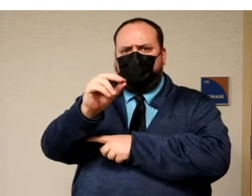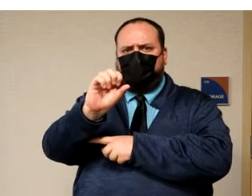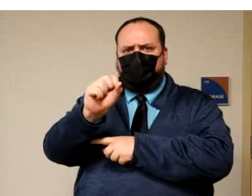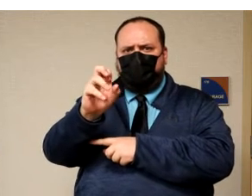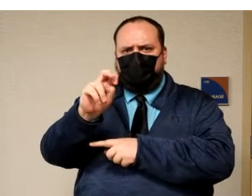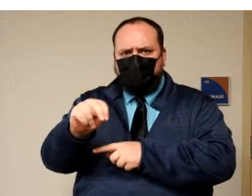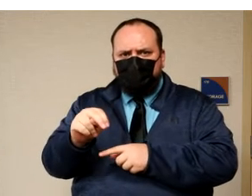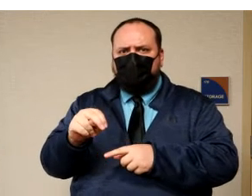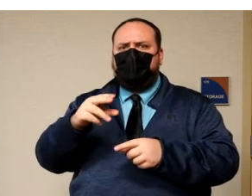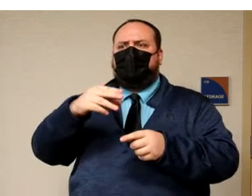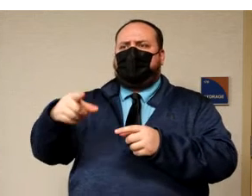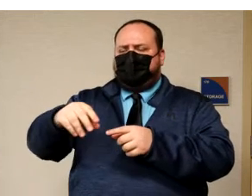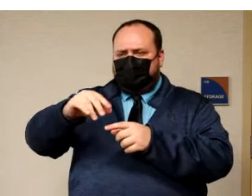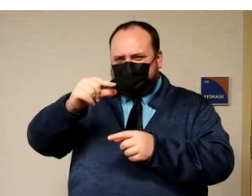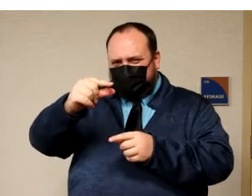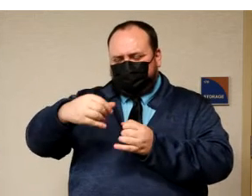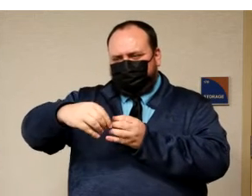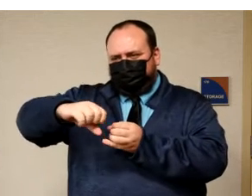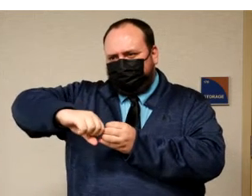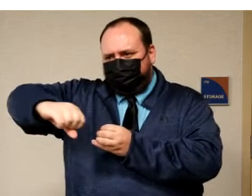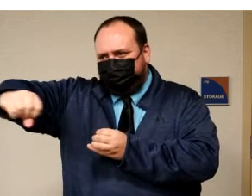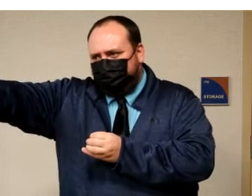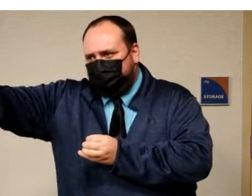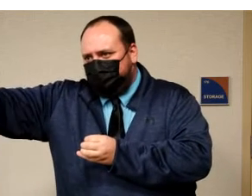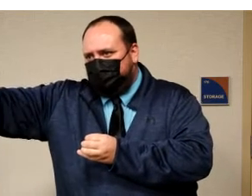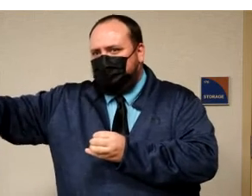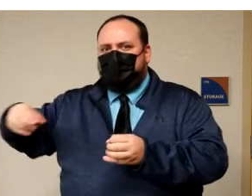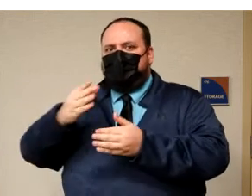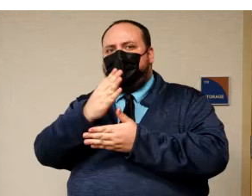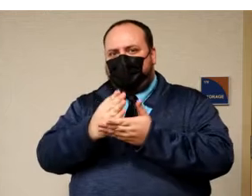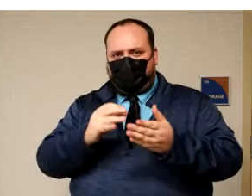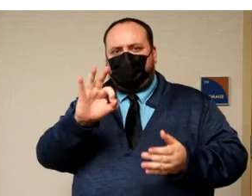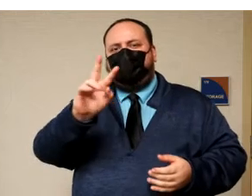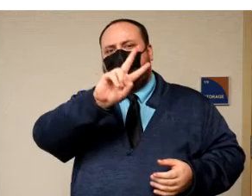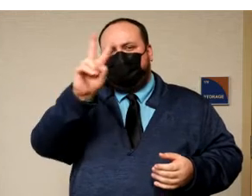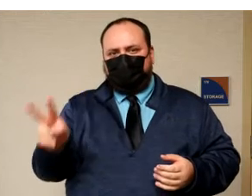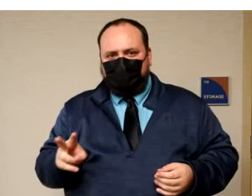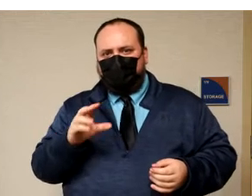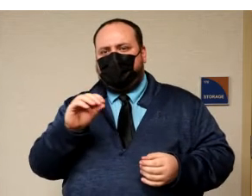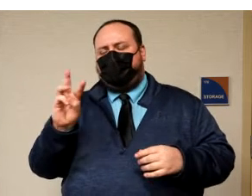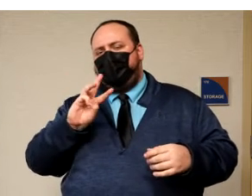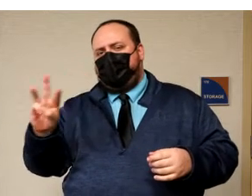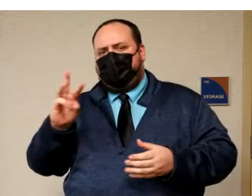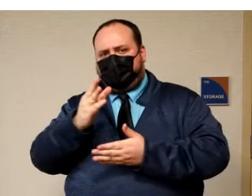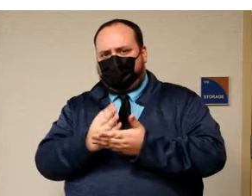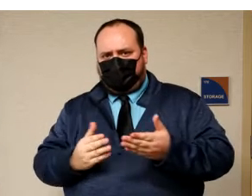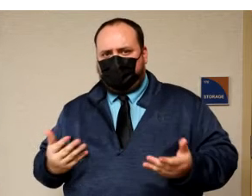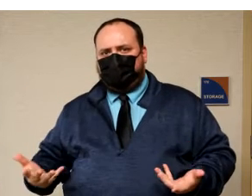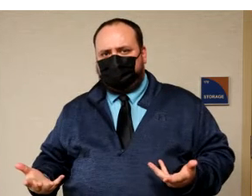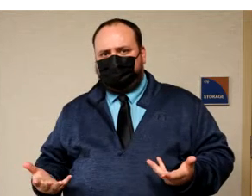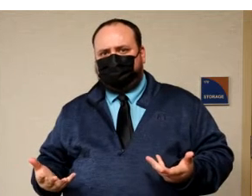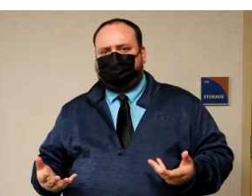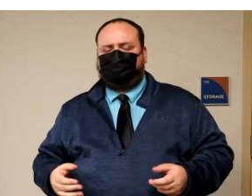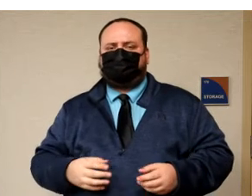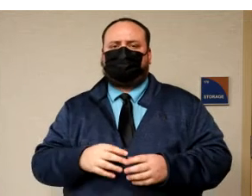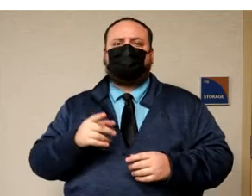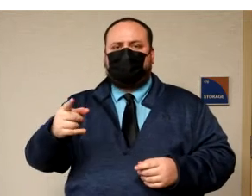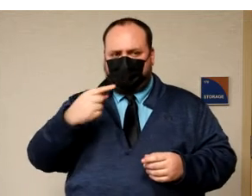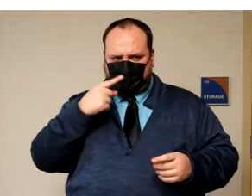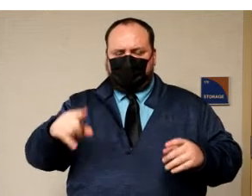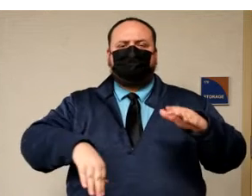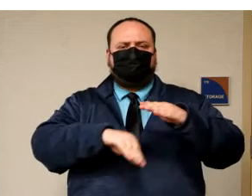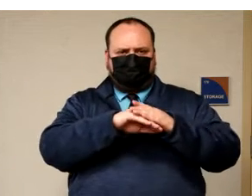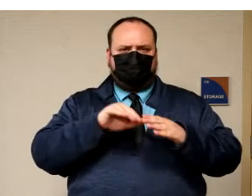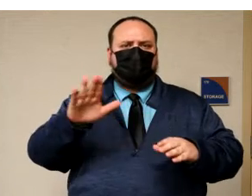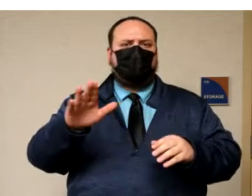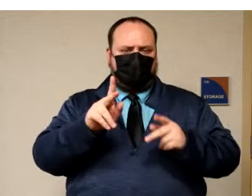then stretches into kind of the northern part of Visalia, northwestern part to achieve its population.